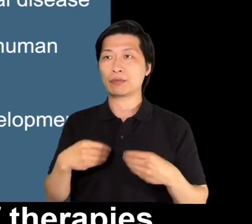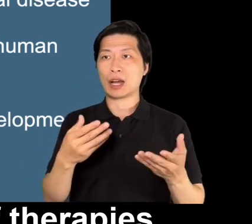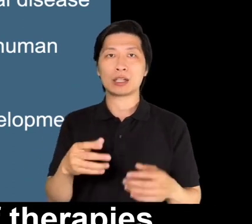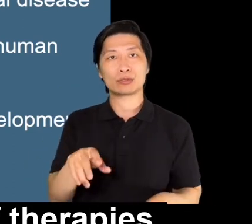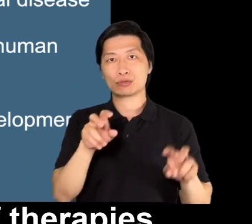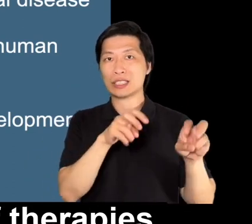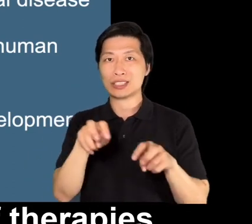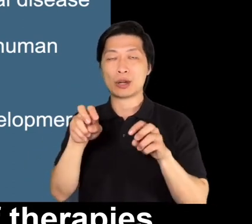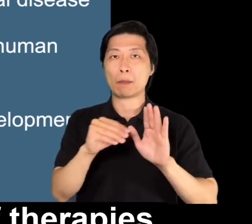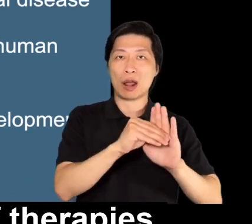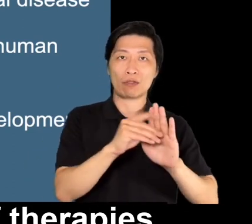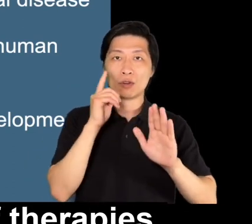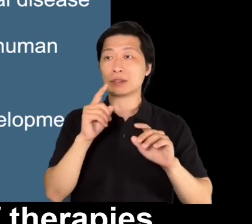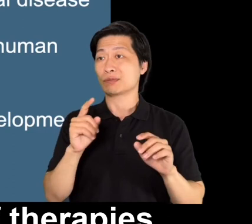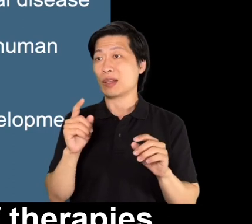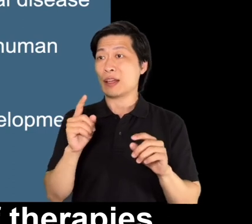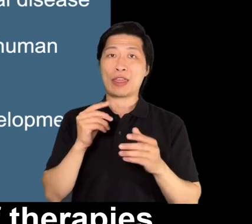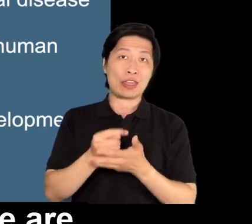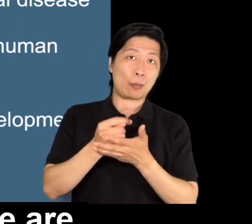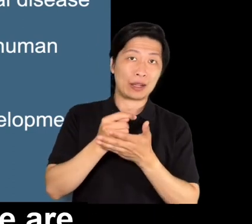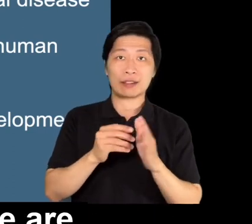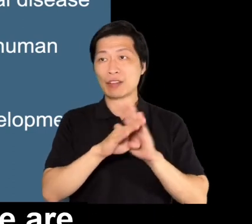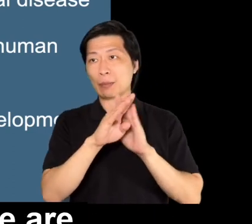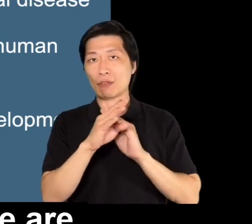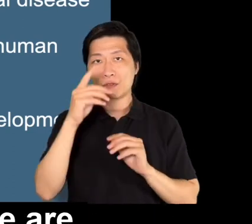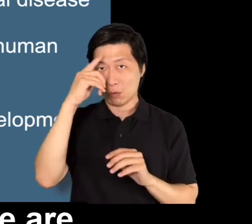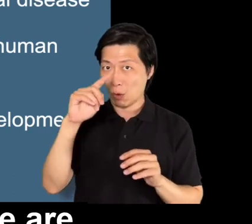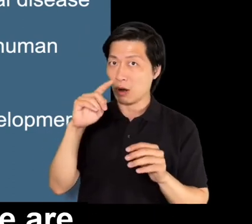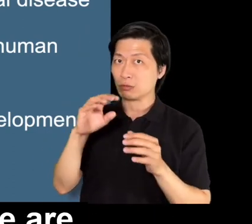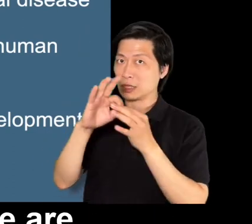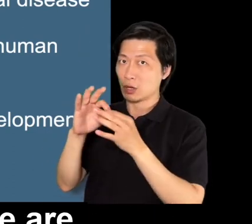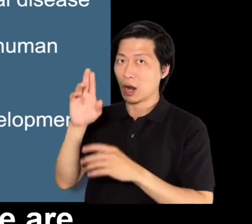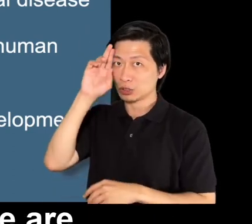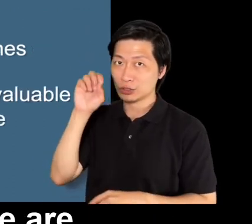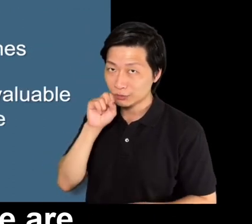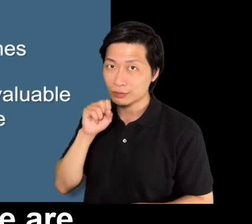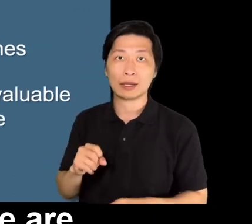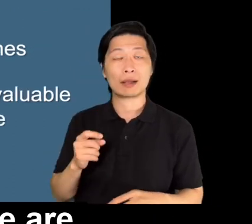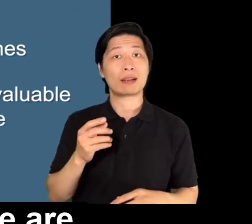fact, we are going to soon begin an AAV gene therapy in Gemma.